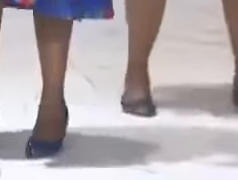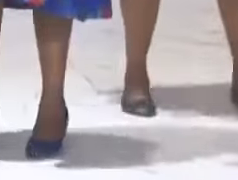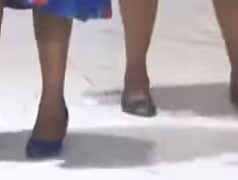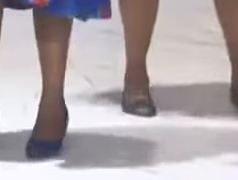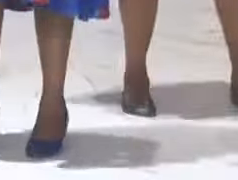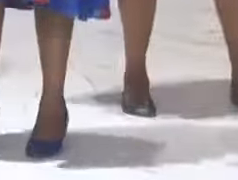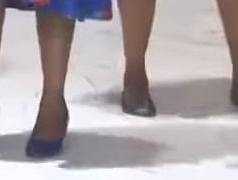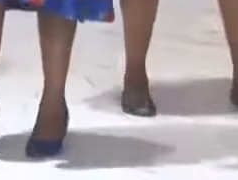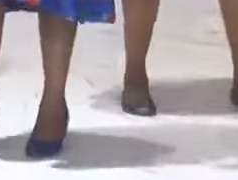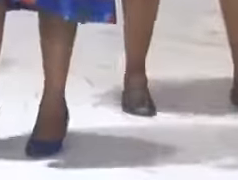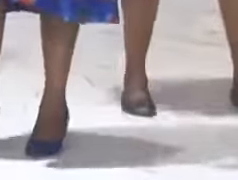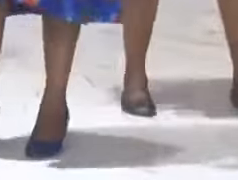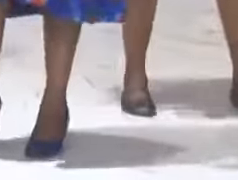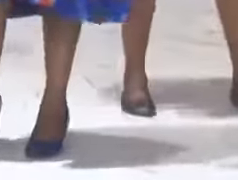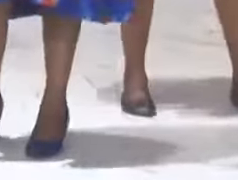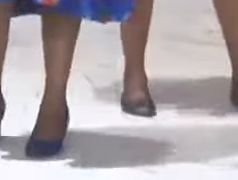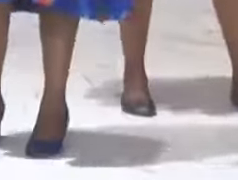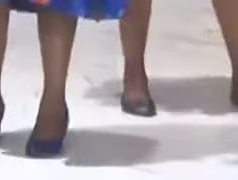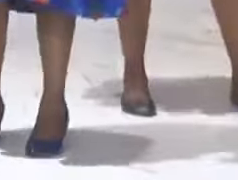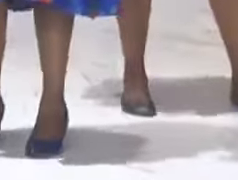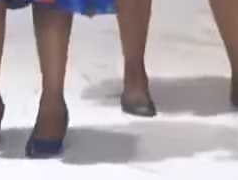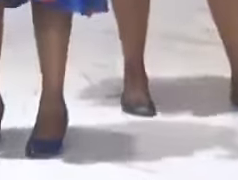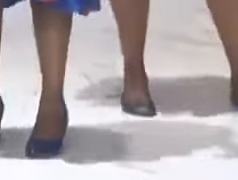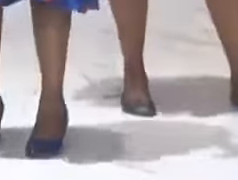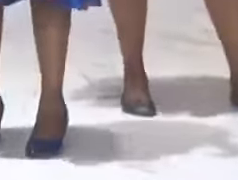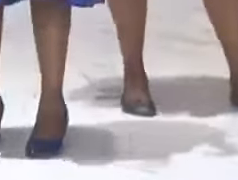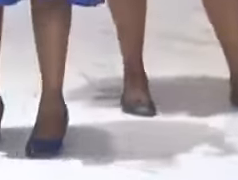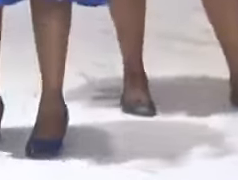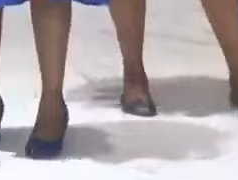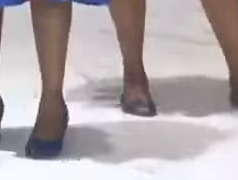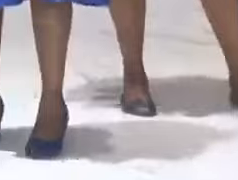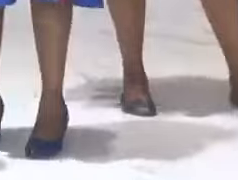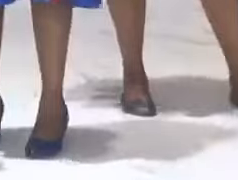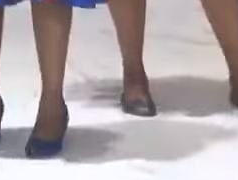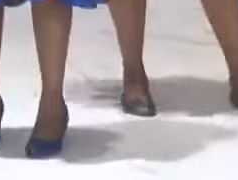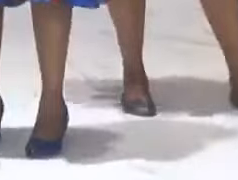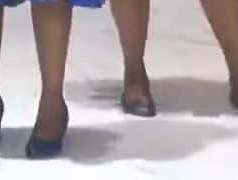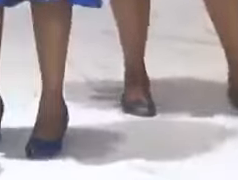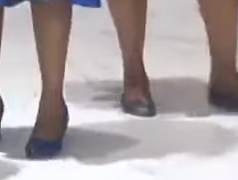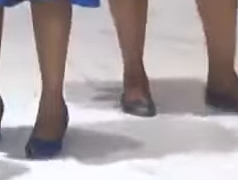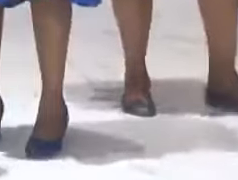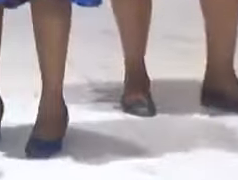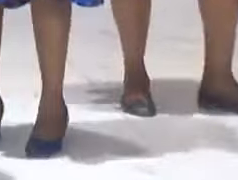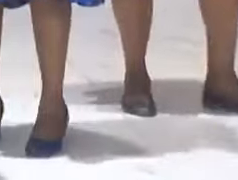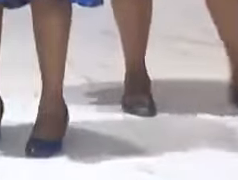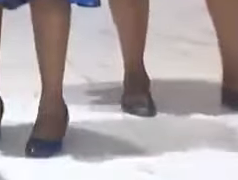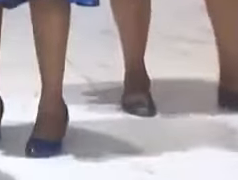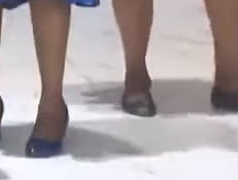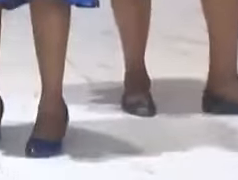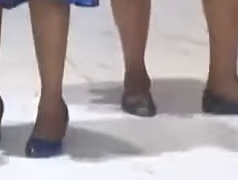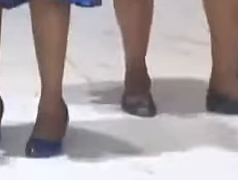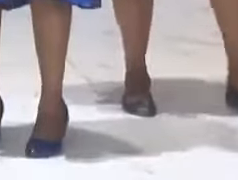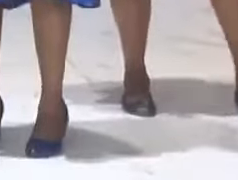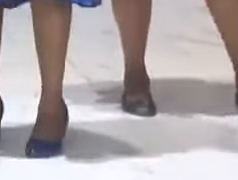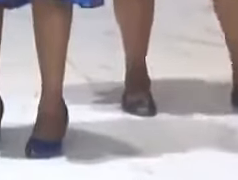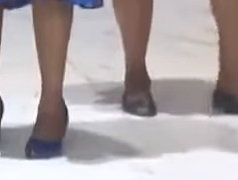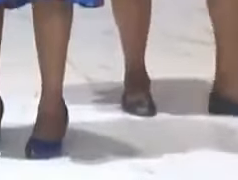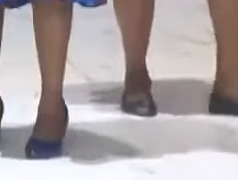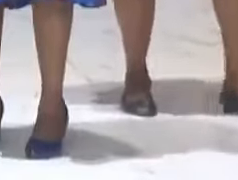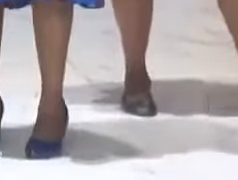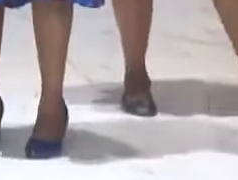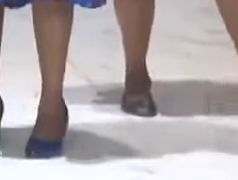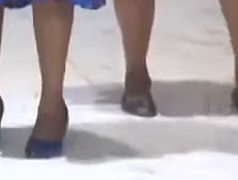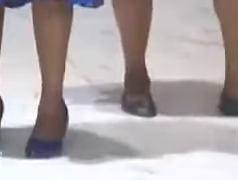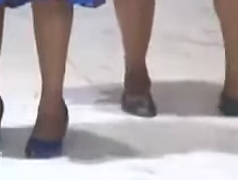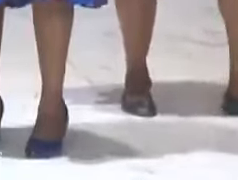me. Nobody loves me like Jesus. My Savior loves me. He saved my